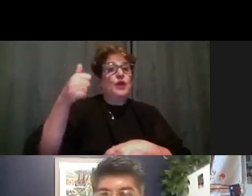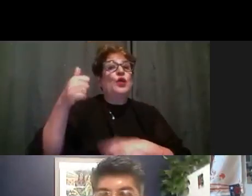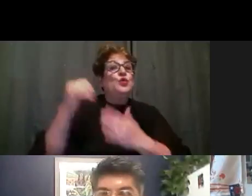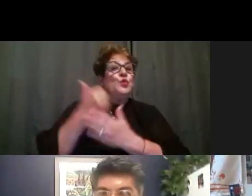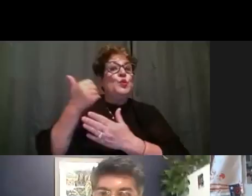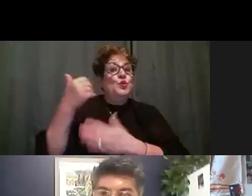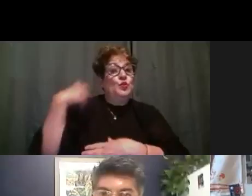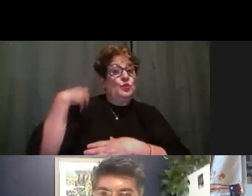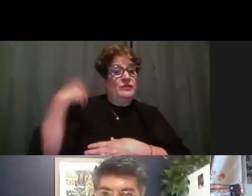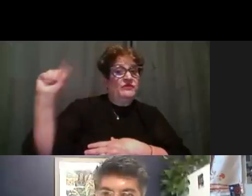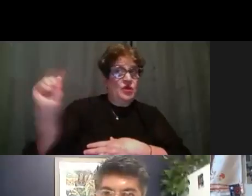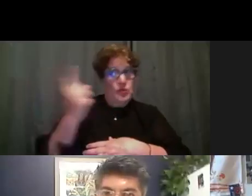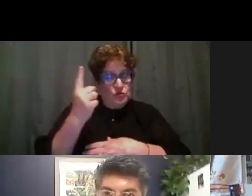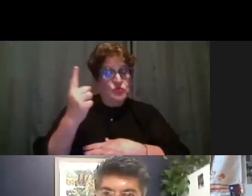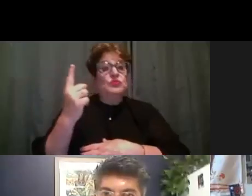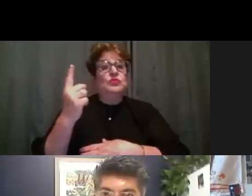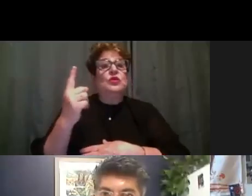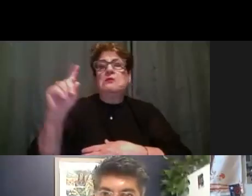supervisor who told me,